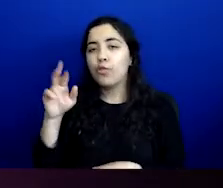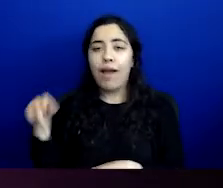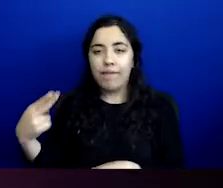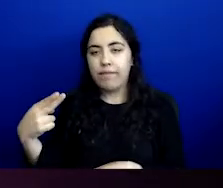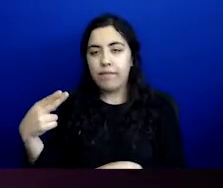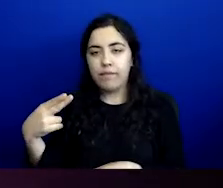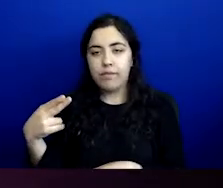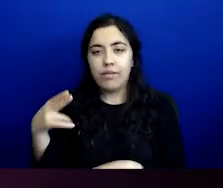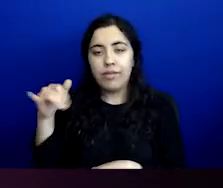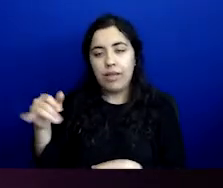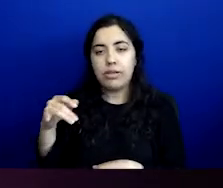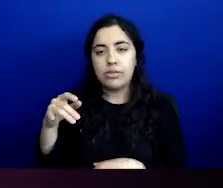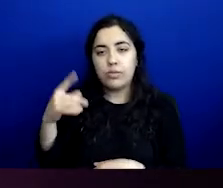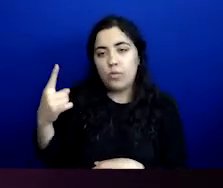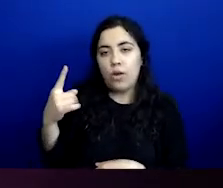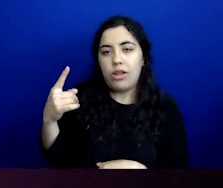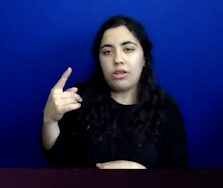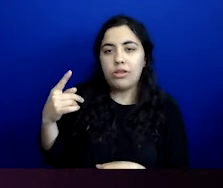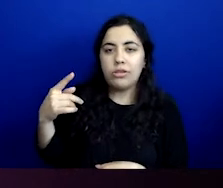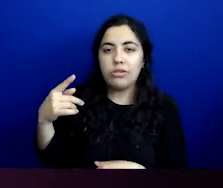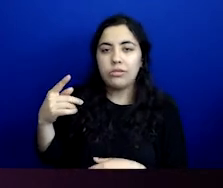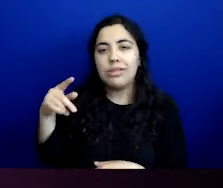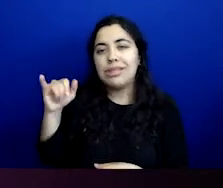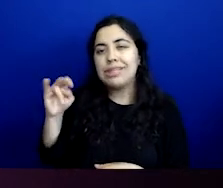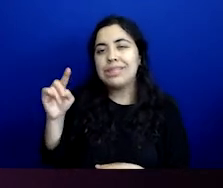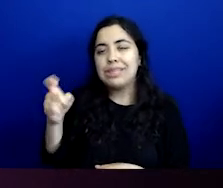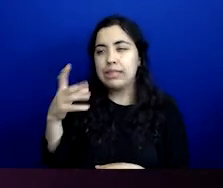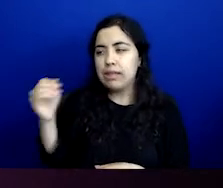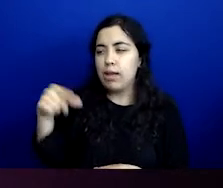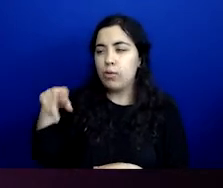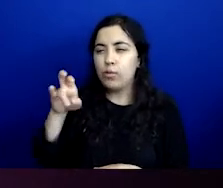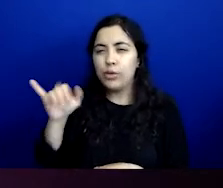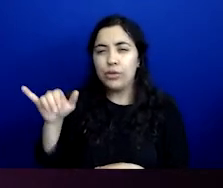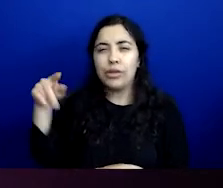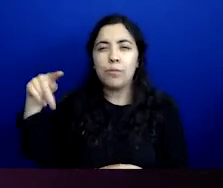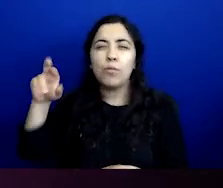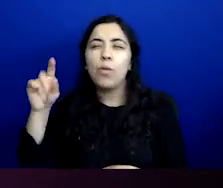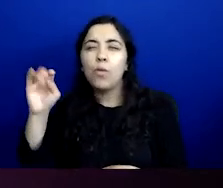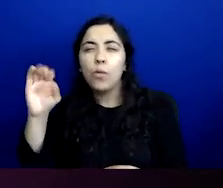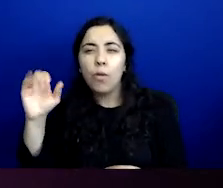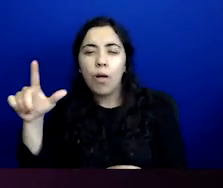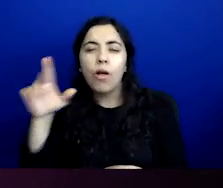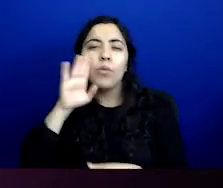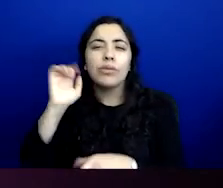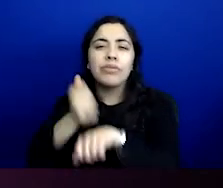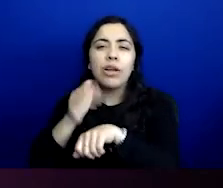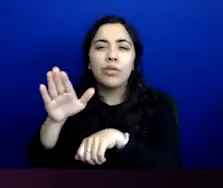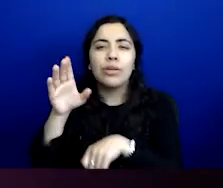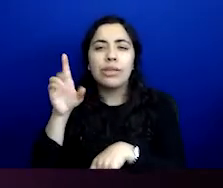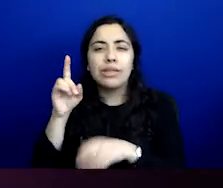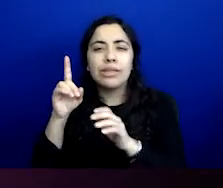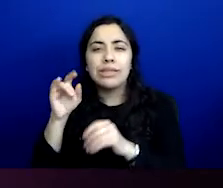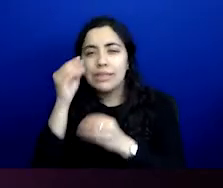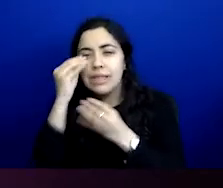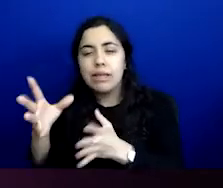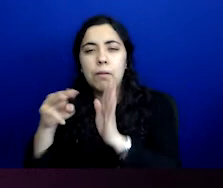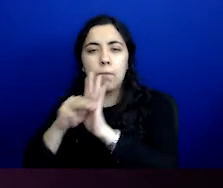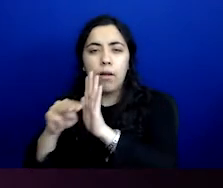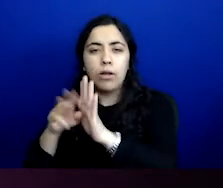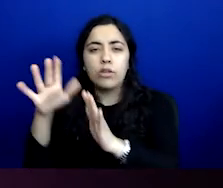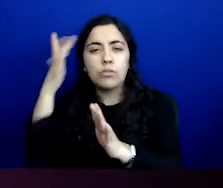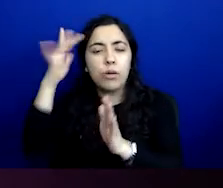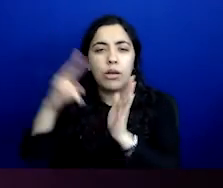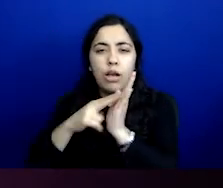with. This is the indexing and querying protocol, allowing you to define your data model and your smart contract address